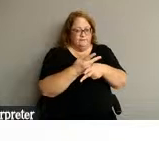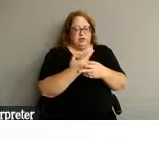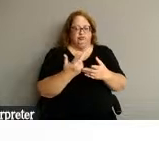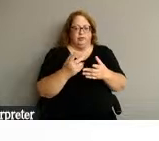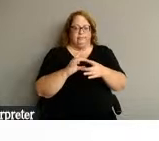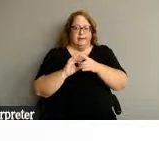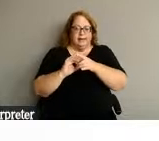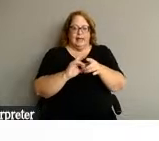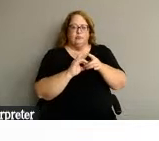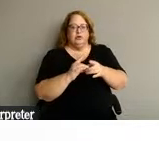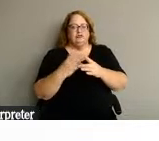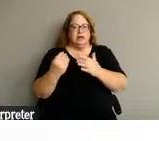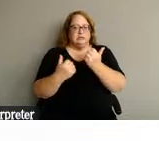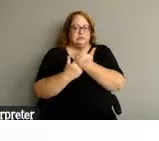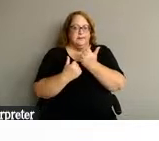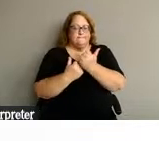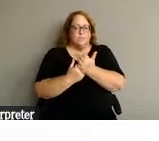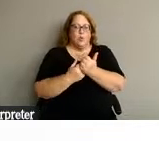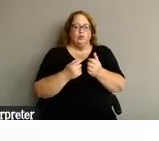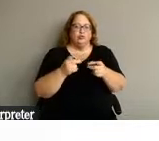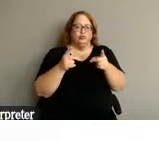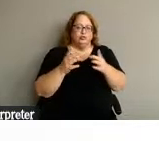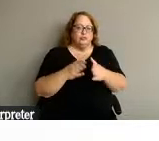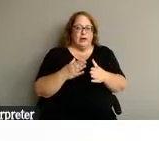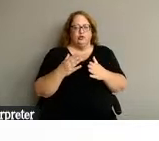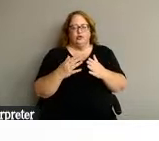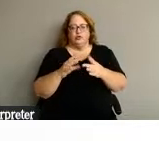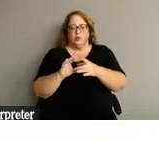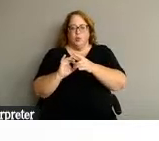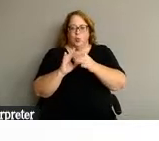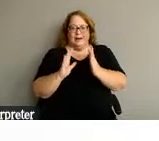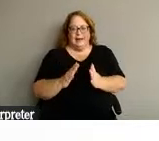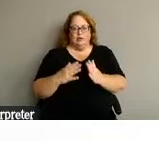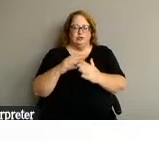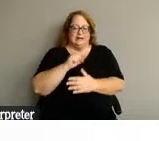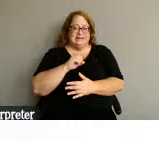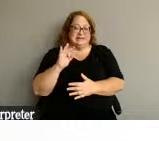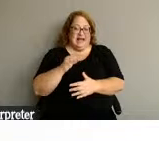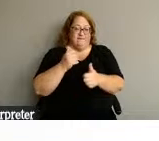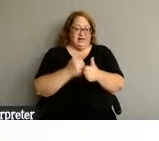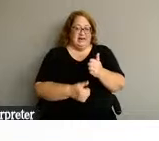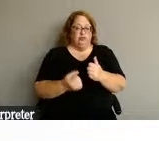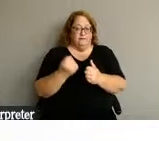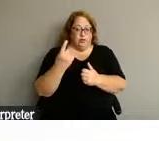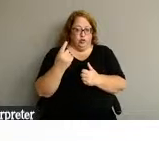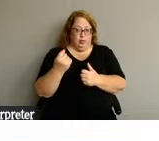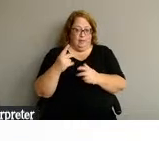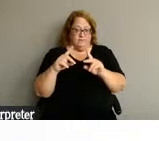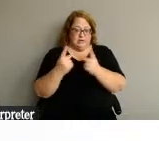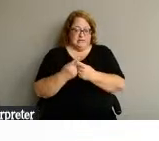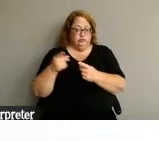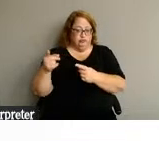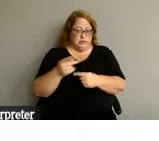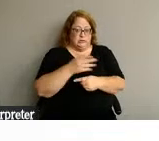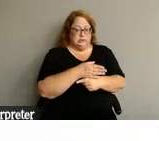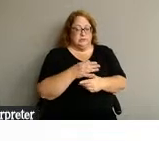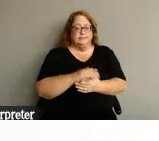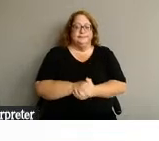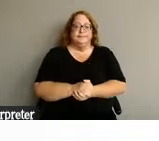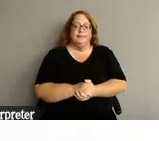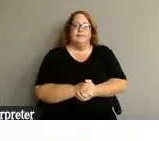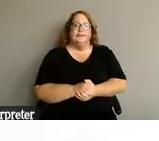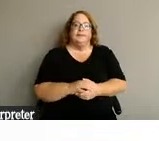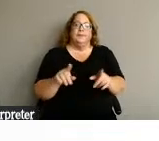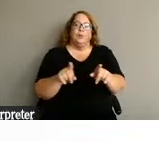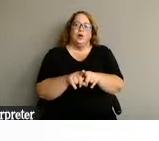collaboration and support to directors and coordinators and staff in each of the 11 districts that they have oversight of. And then